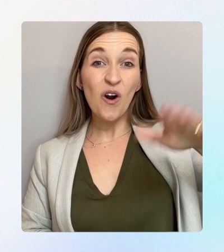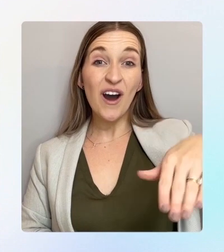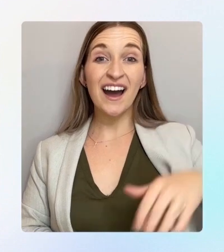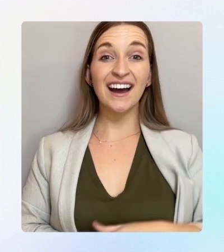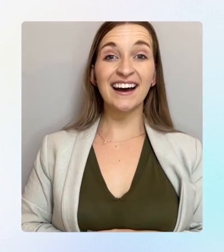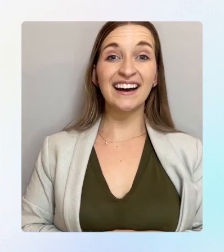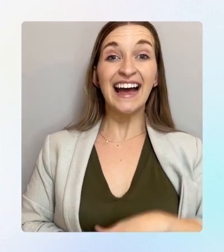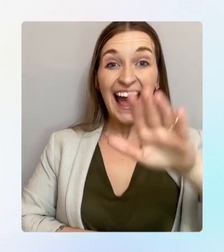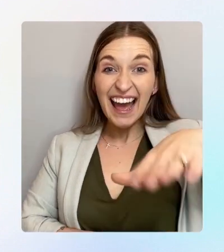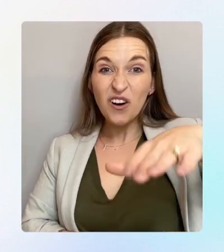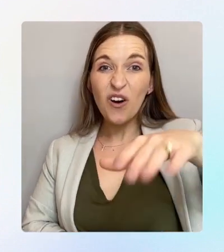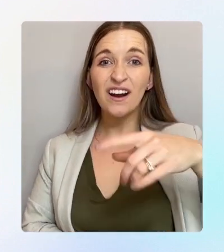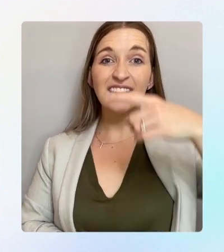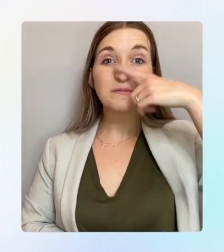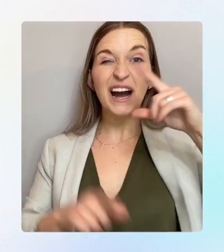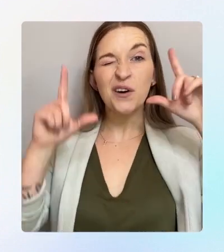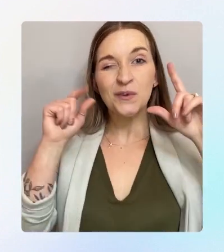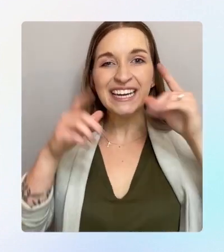Hey, Aura!